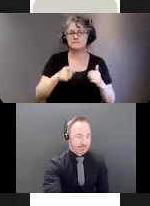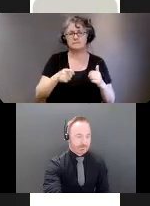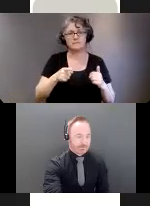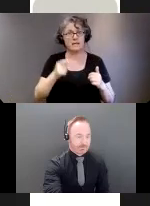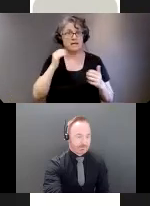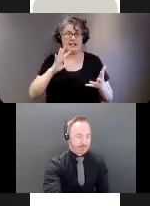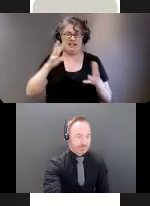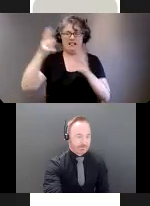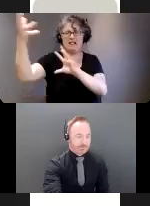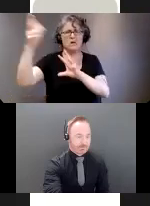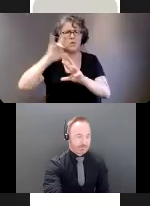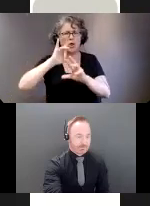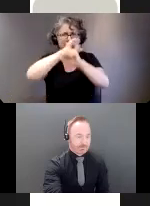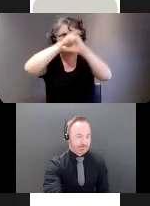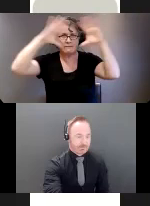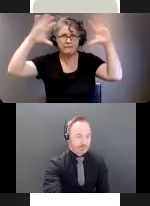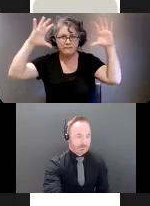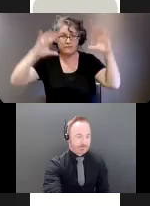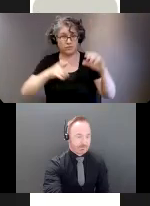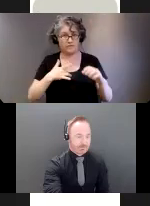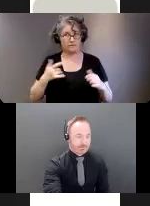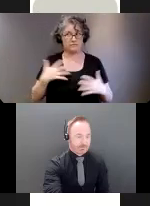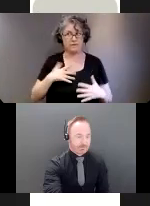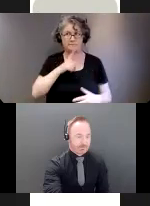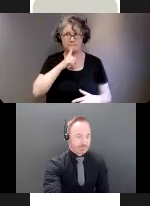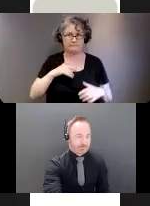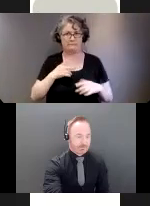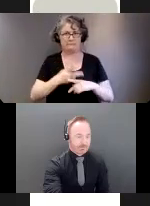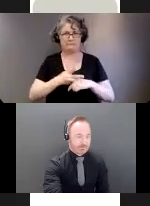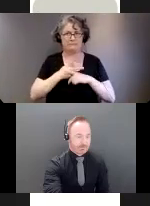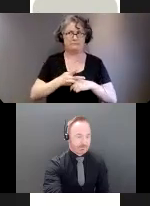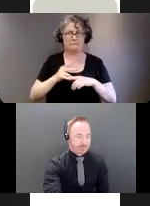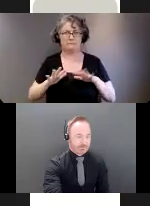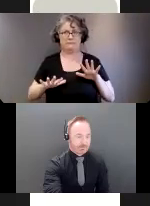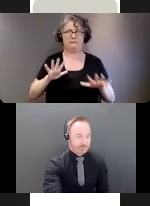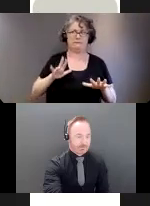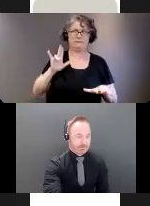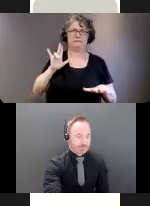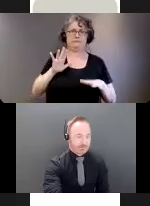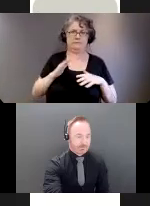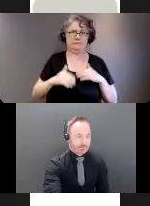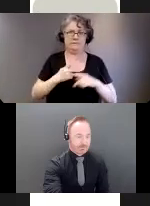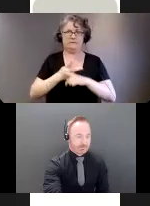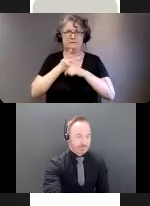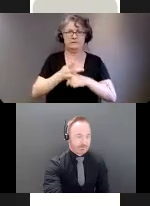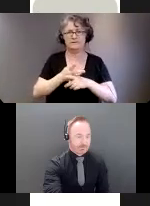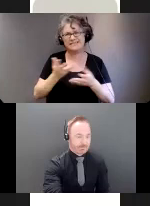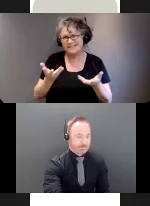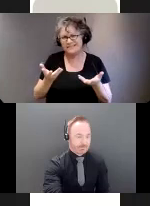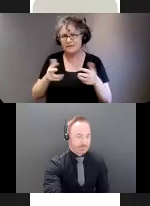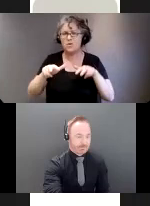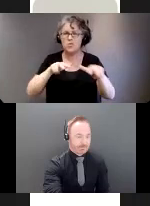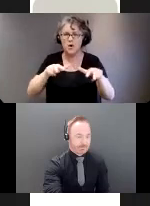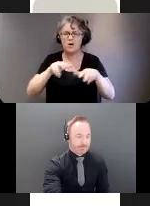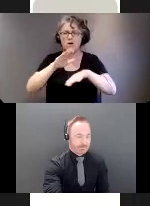your partner, ex-partner, husband, family member? And this is my favorite. I could do absolutely a